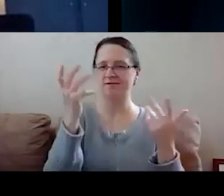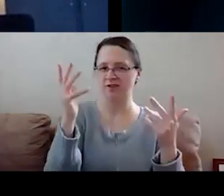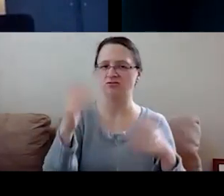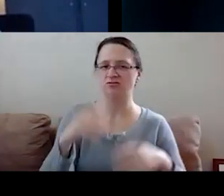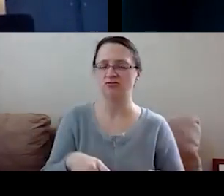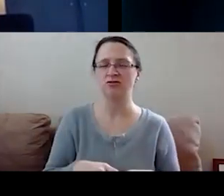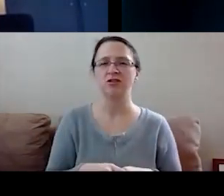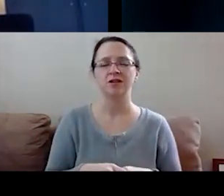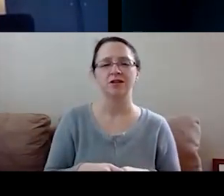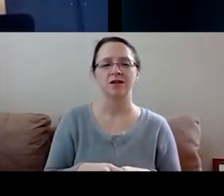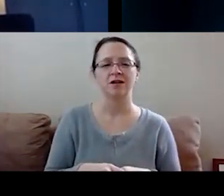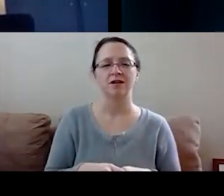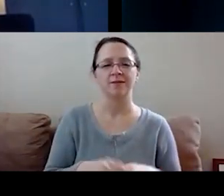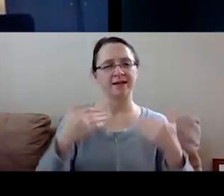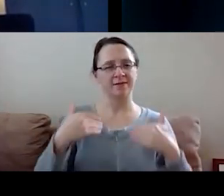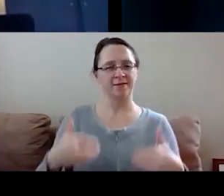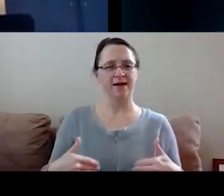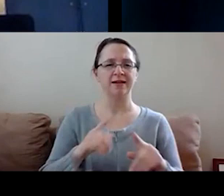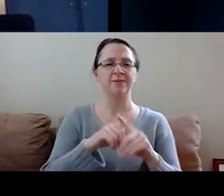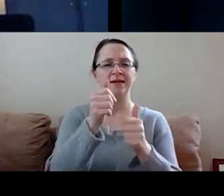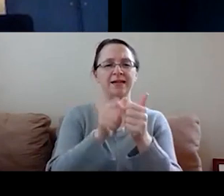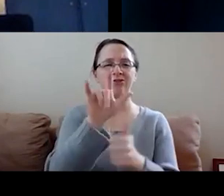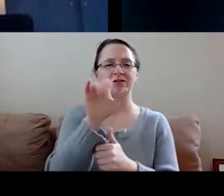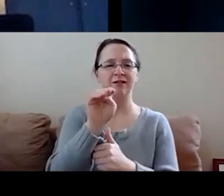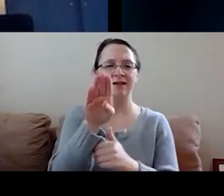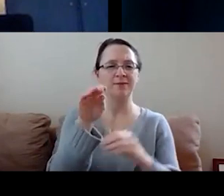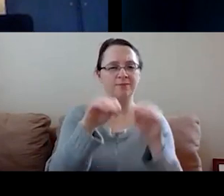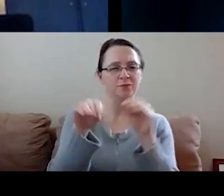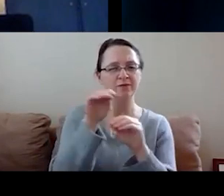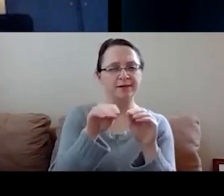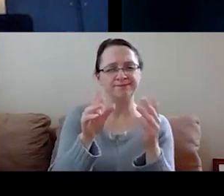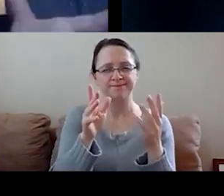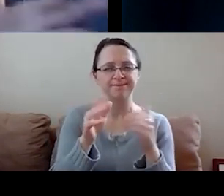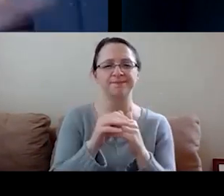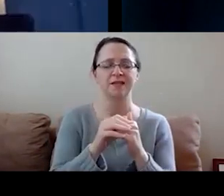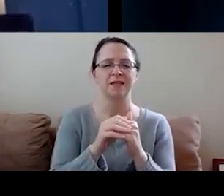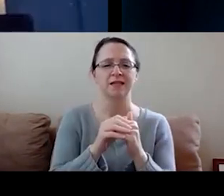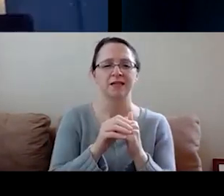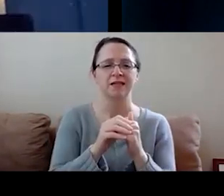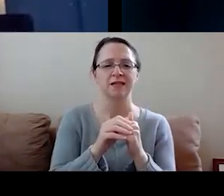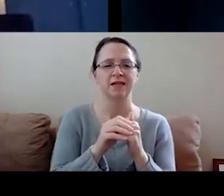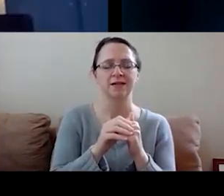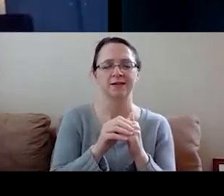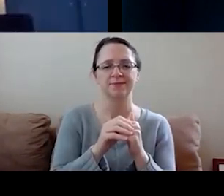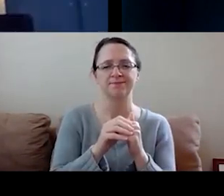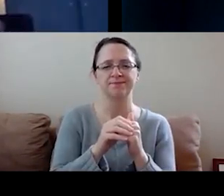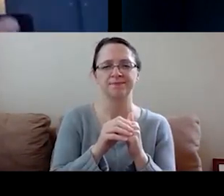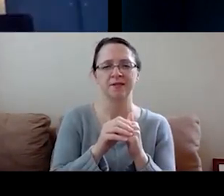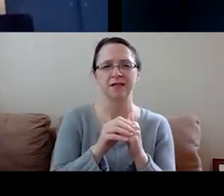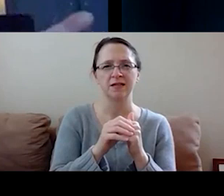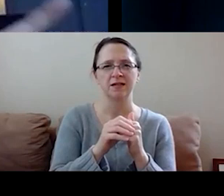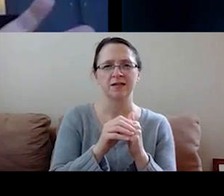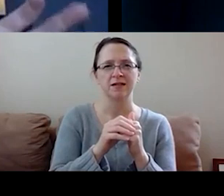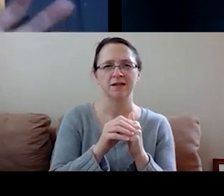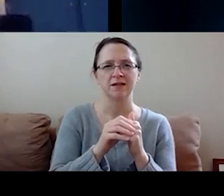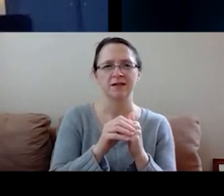system that about every limb and each movement. But we like everything, like